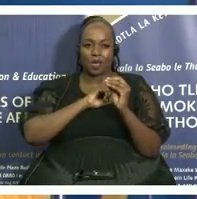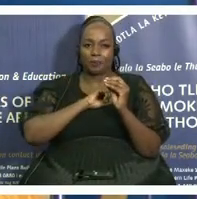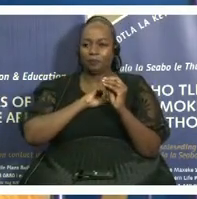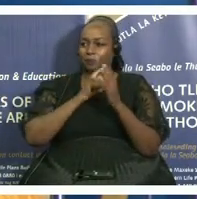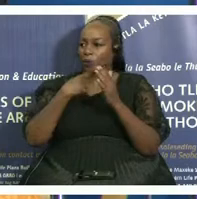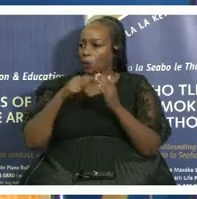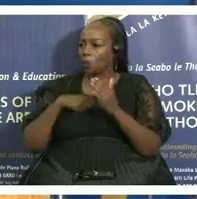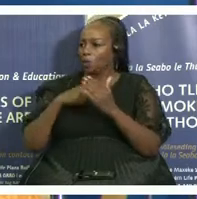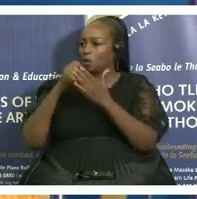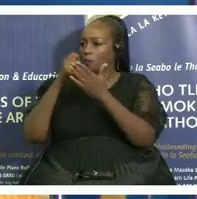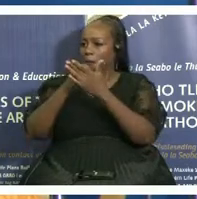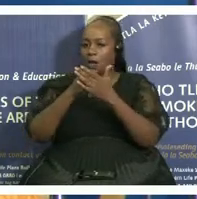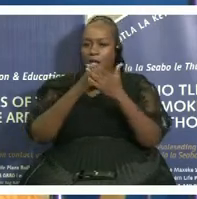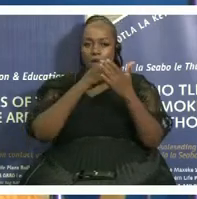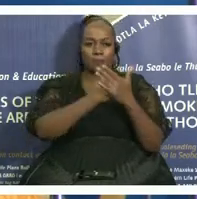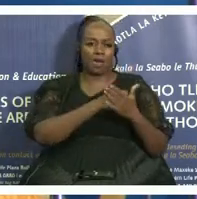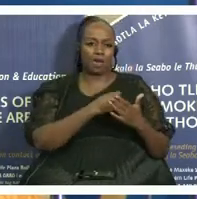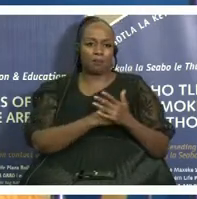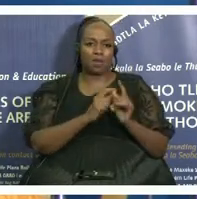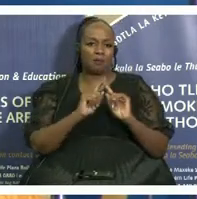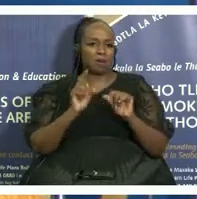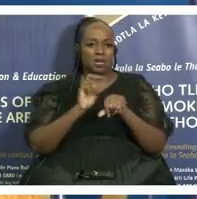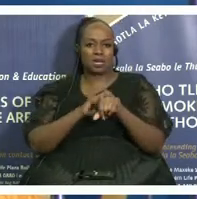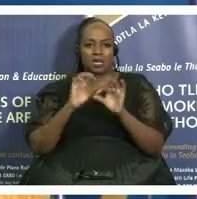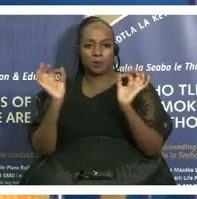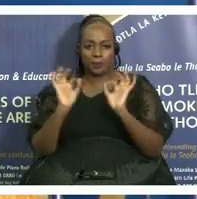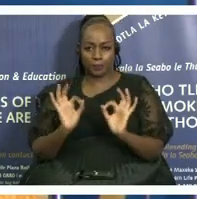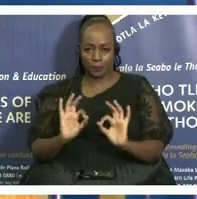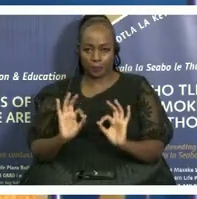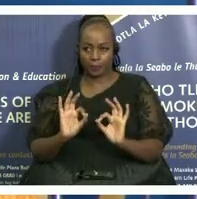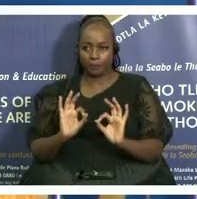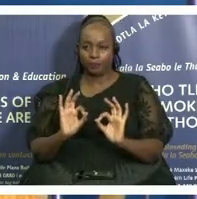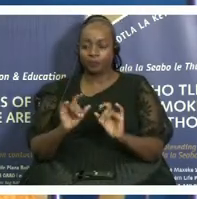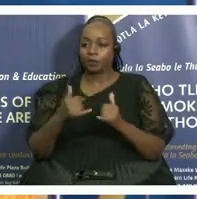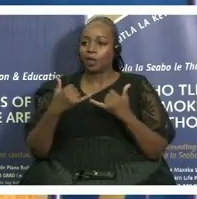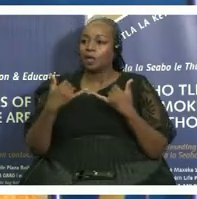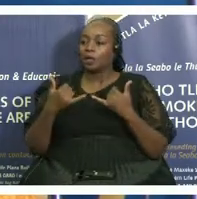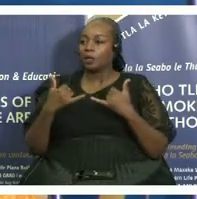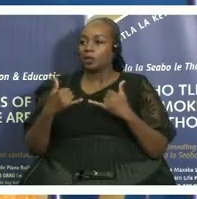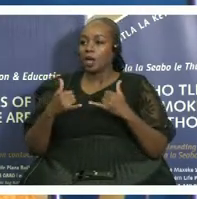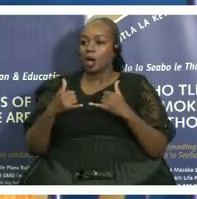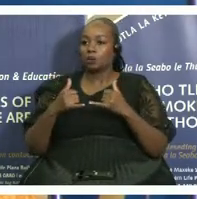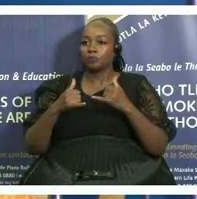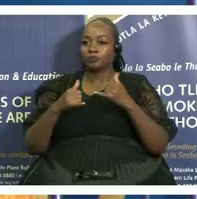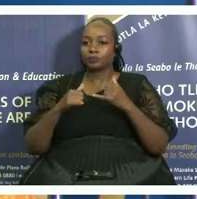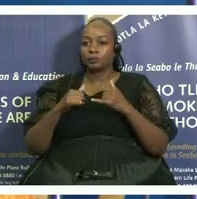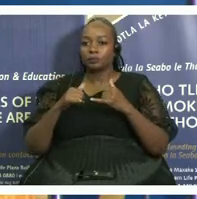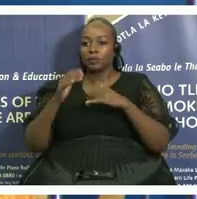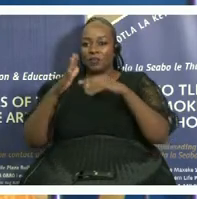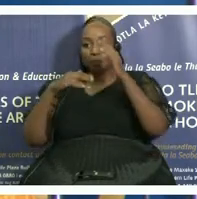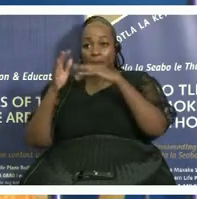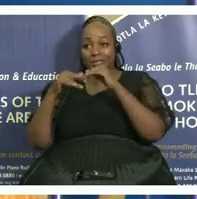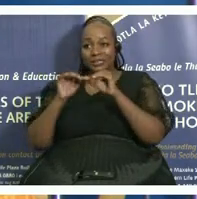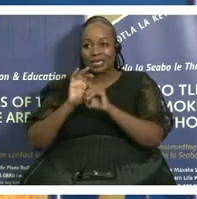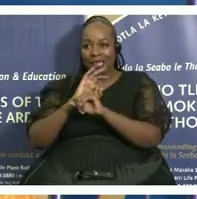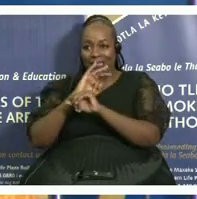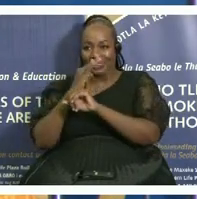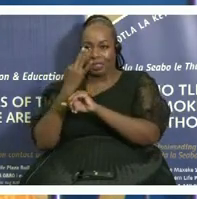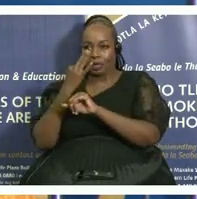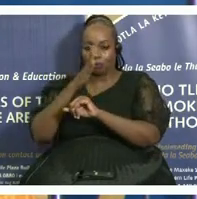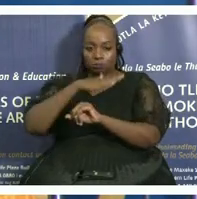reka michini o sa hlokahale. There are currently three facilities that operate on a 24-hour